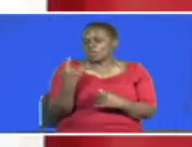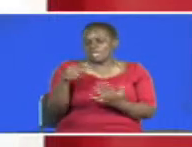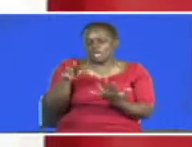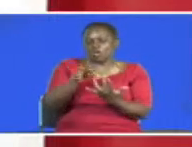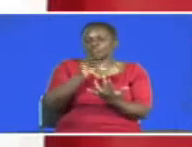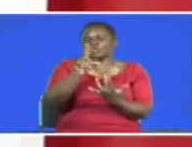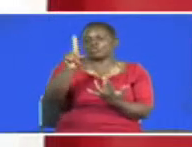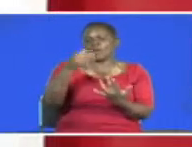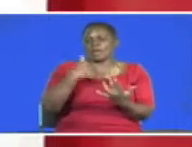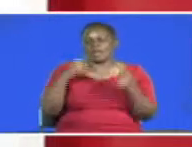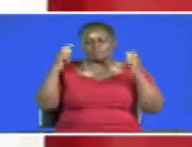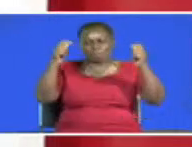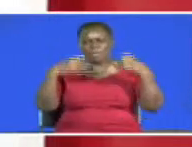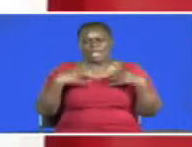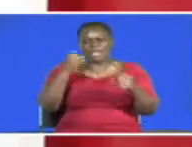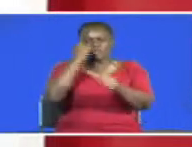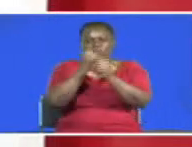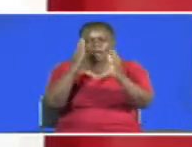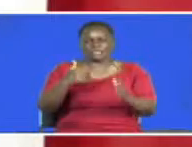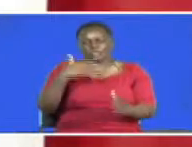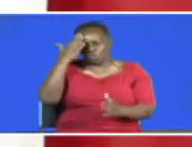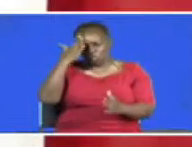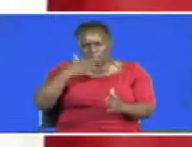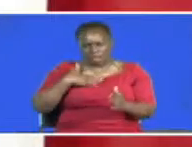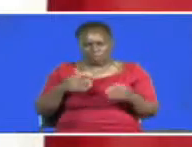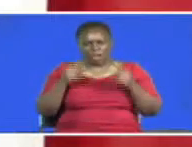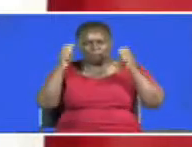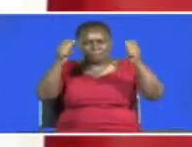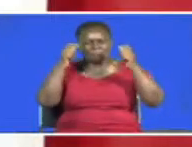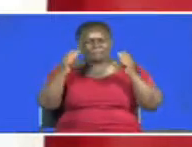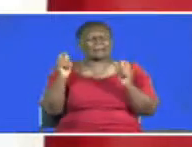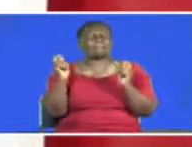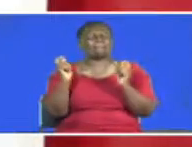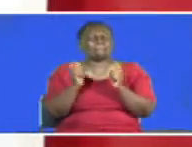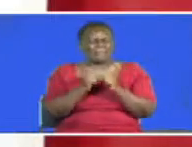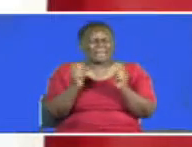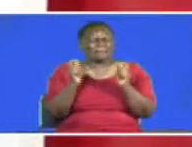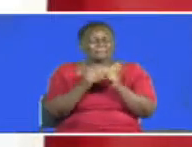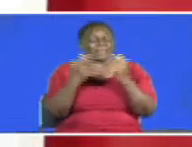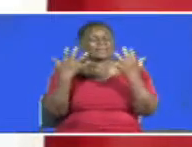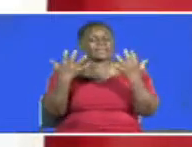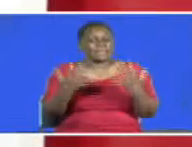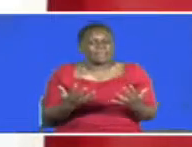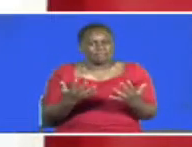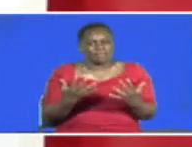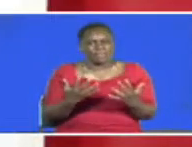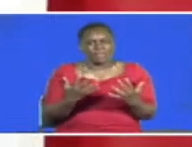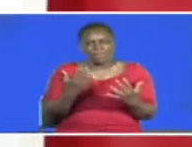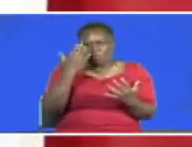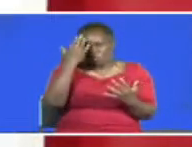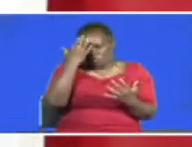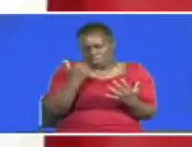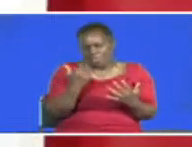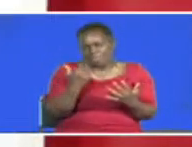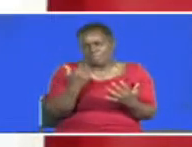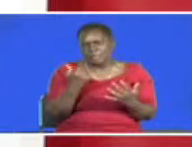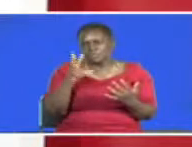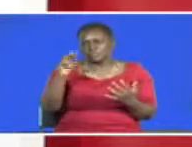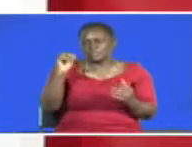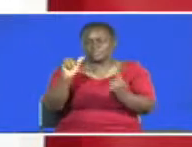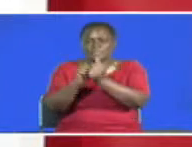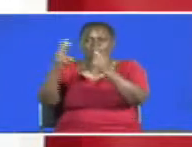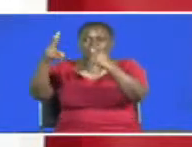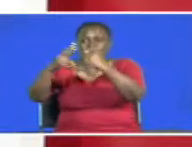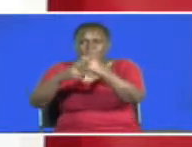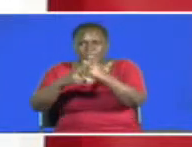option: to strike. As healthcare workers, we know that our strikes cause so much pain and death at times. And that's why we never strike for fun. In